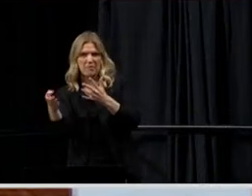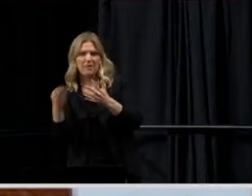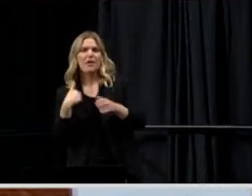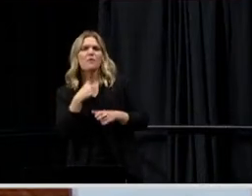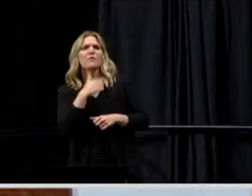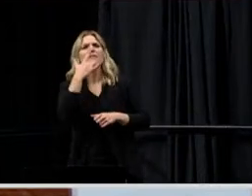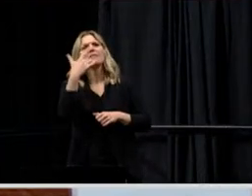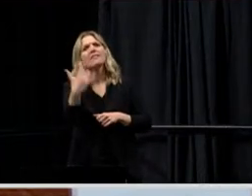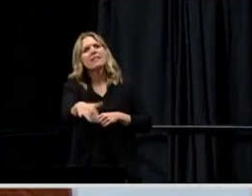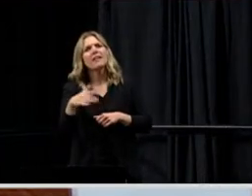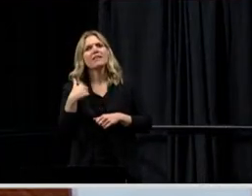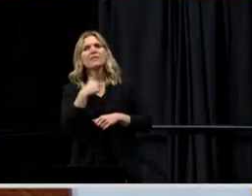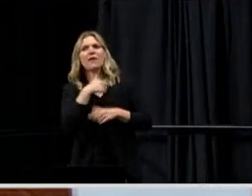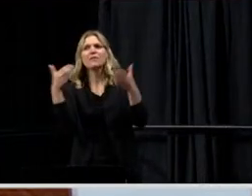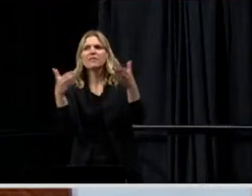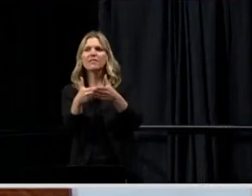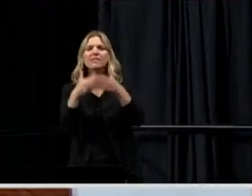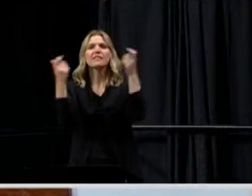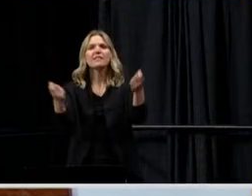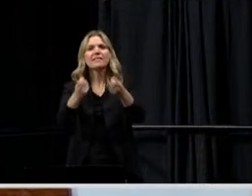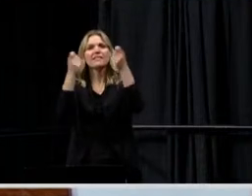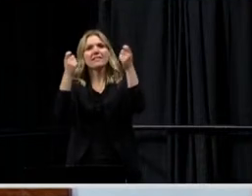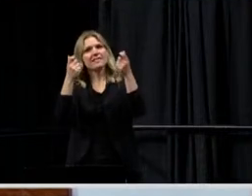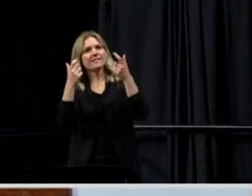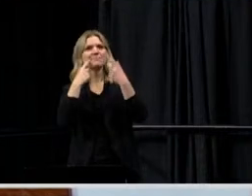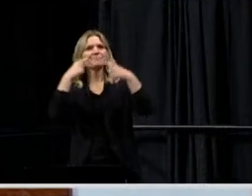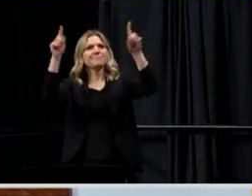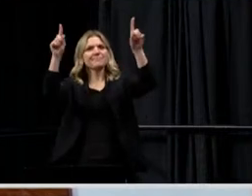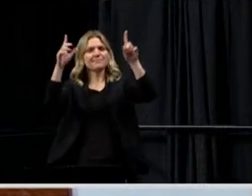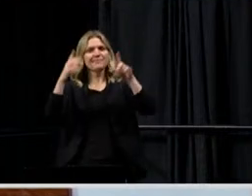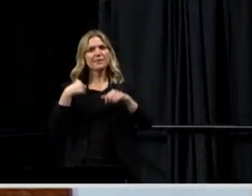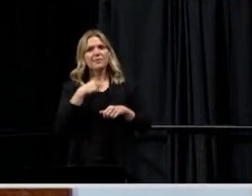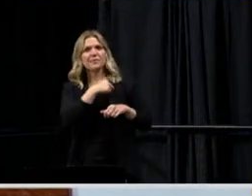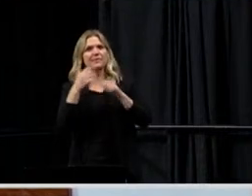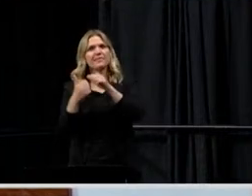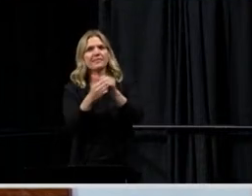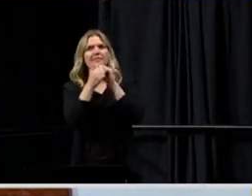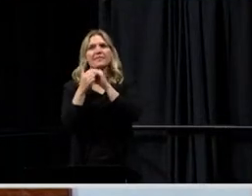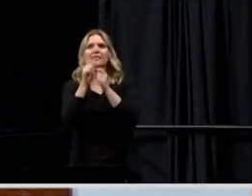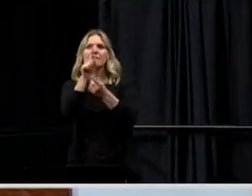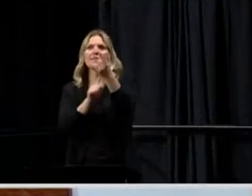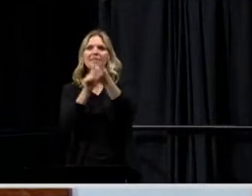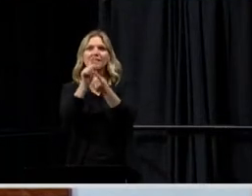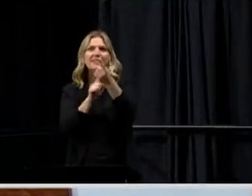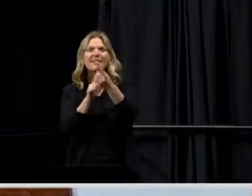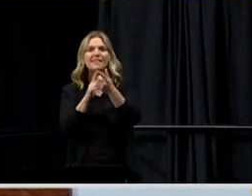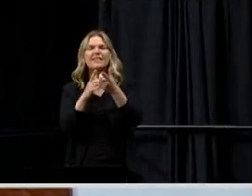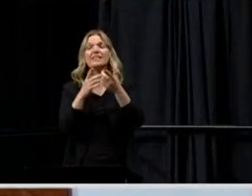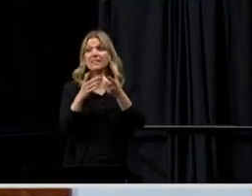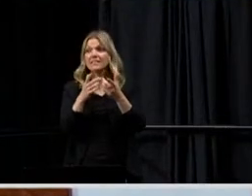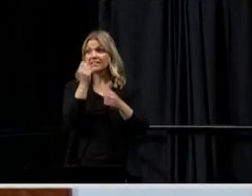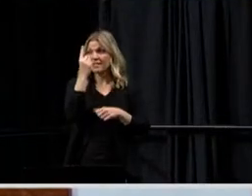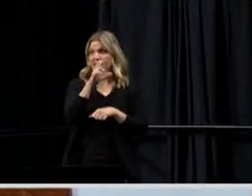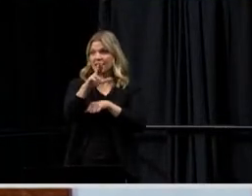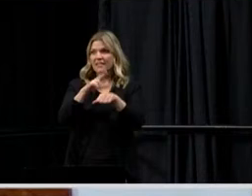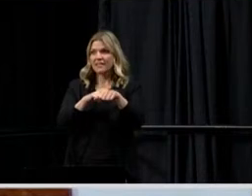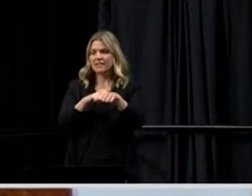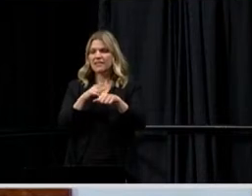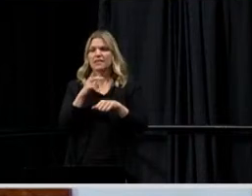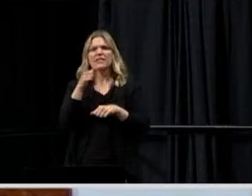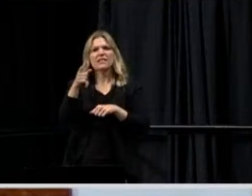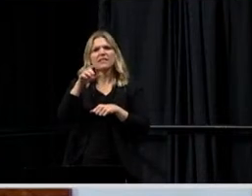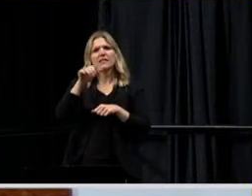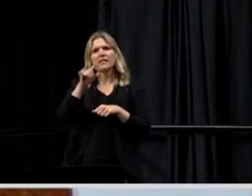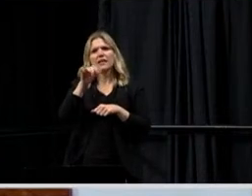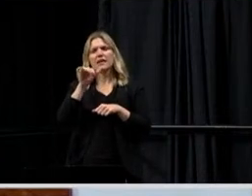able to celebrate this milestone and honor our accomplishments together in person. The naturalist David Attenborough